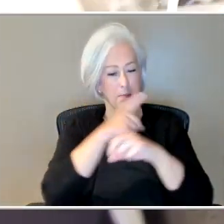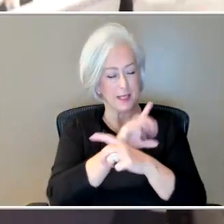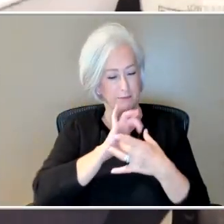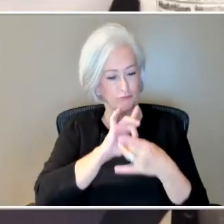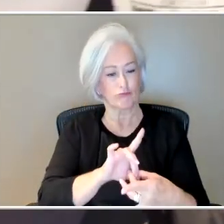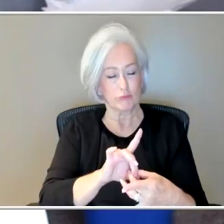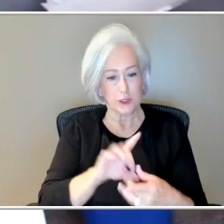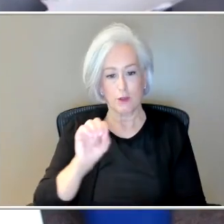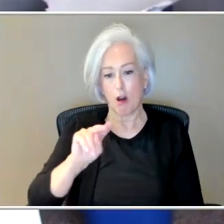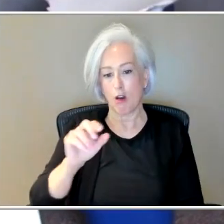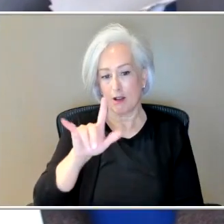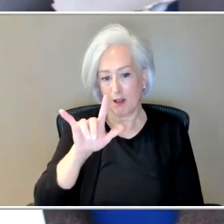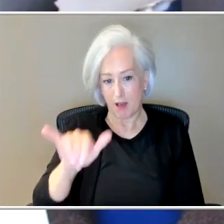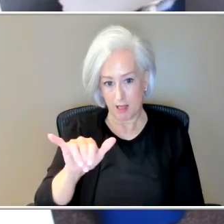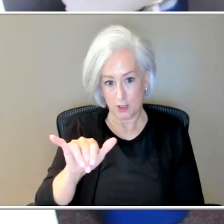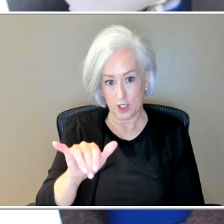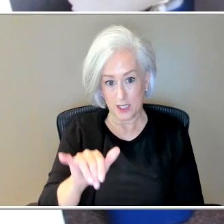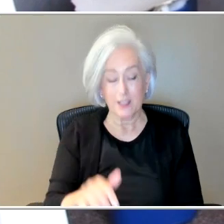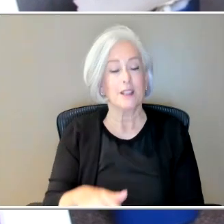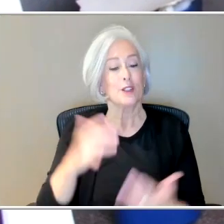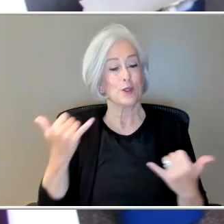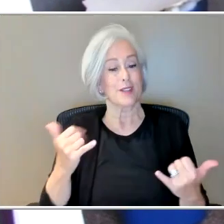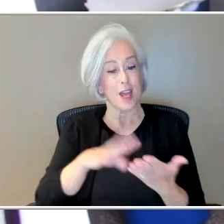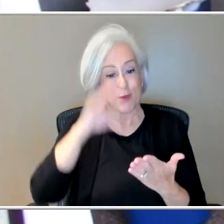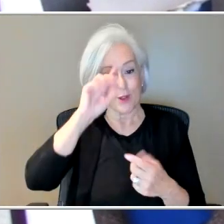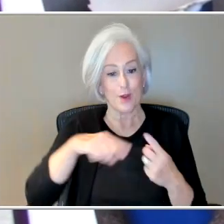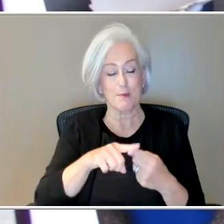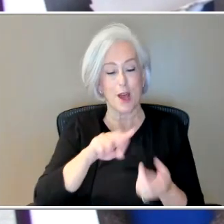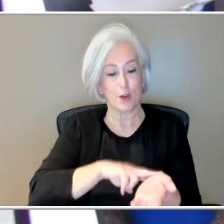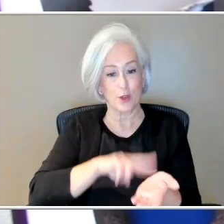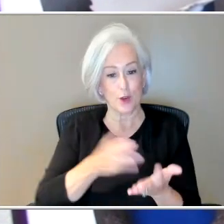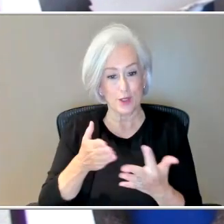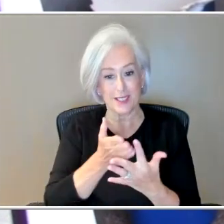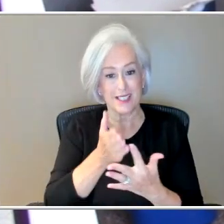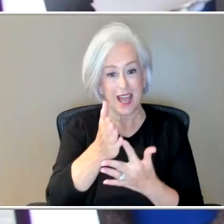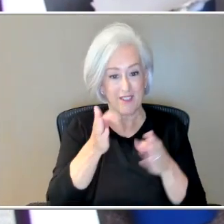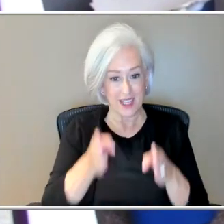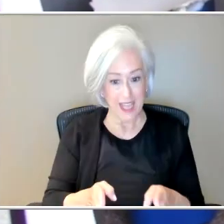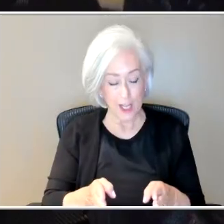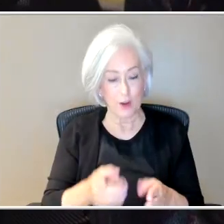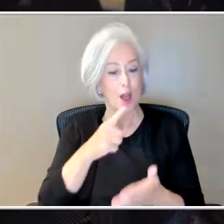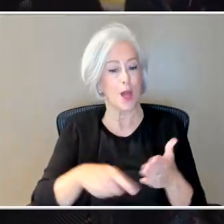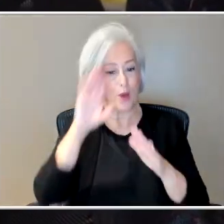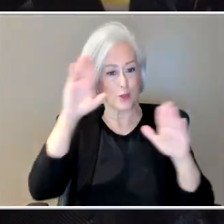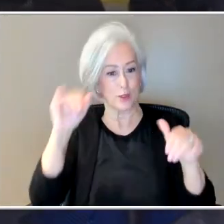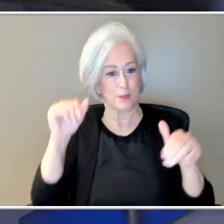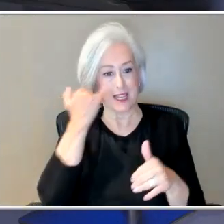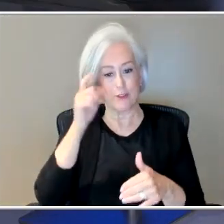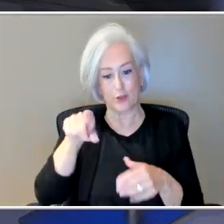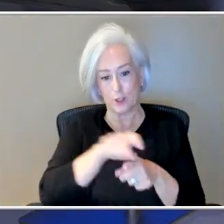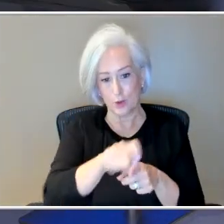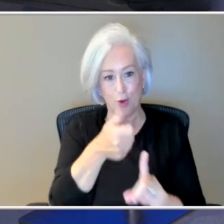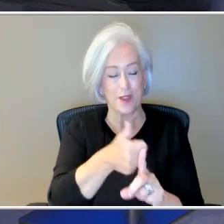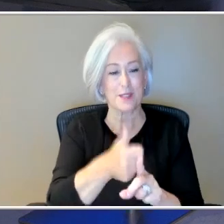many hats these nurse navigators wear and what you can expect if you ever need to call them yourselves. I'm joined today by three nurse